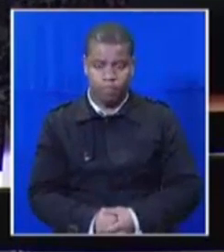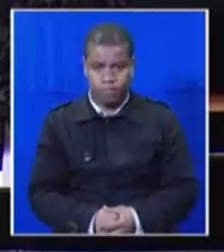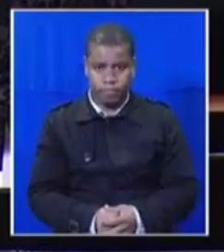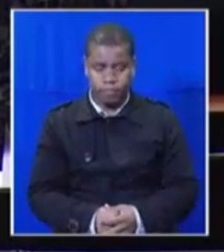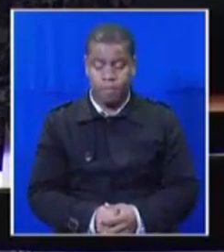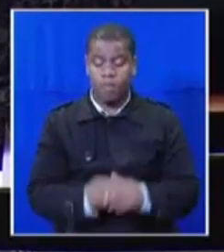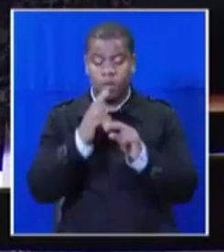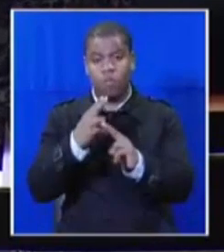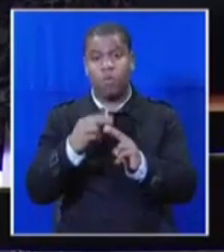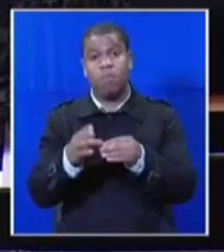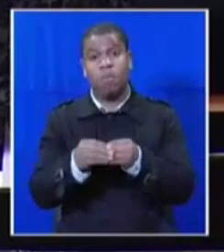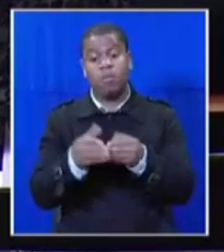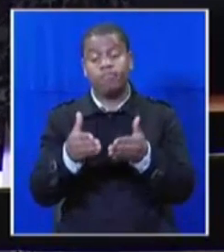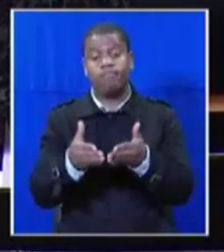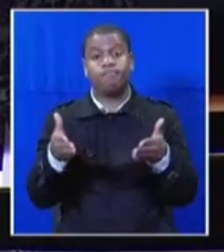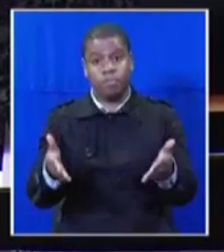Honorable members,